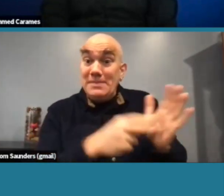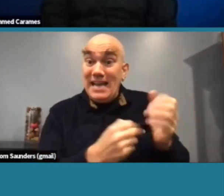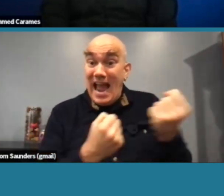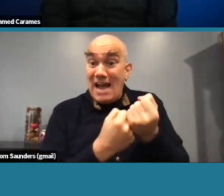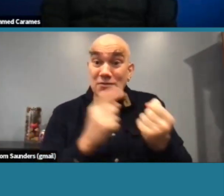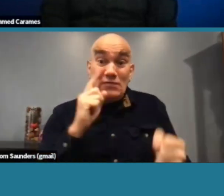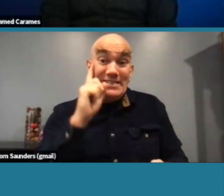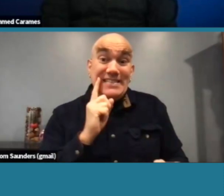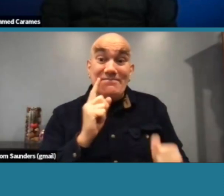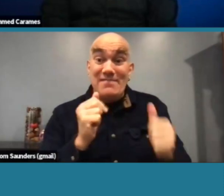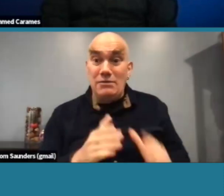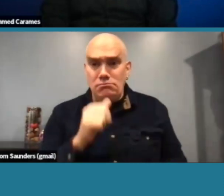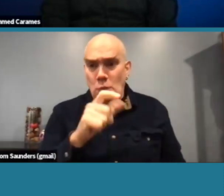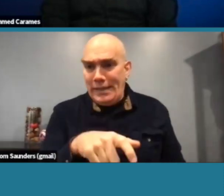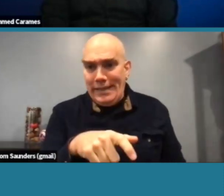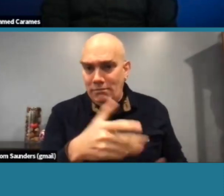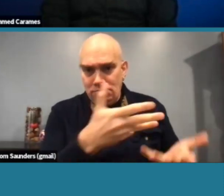it comes to theater.